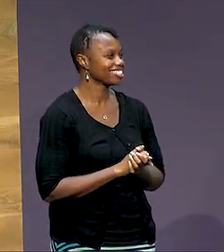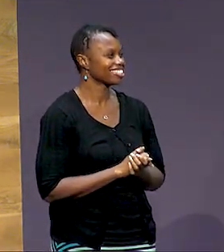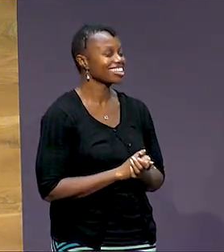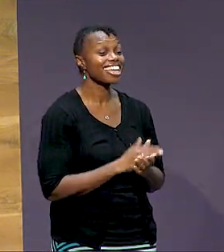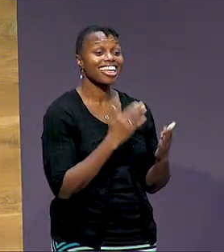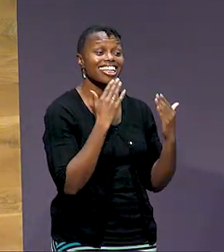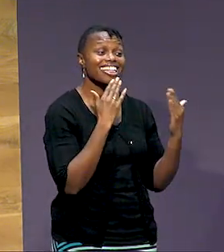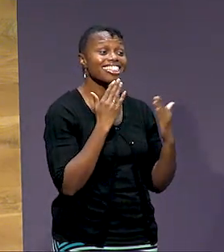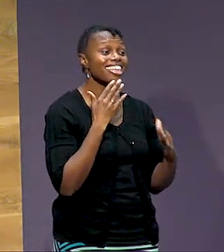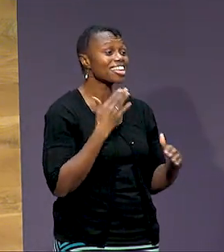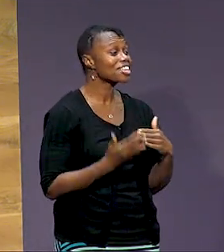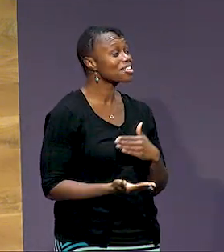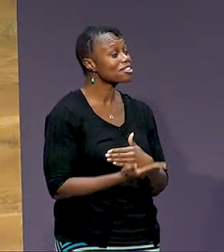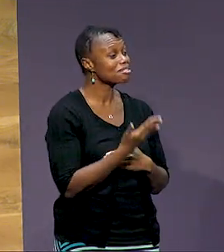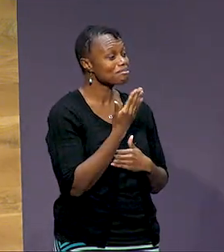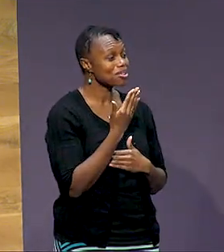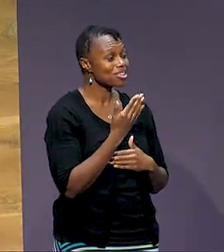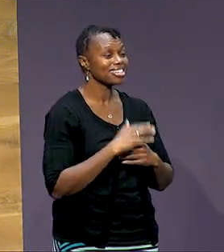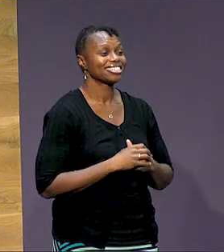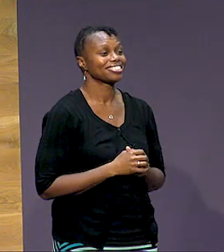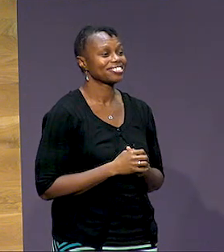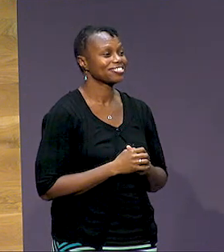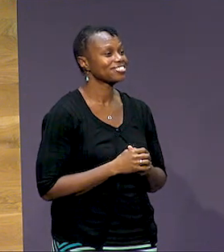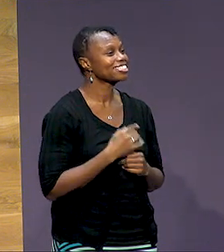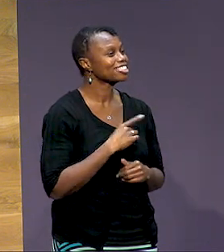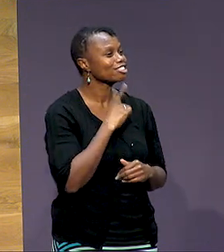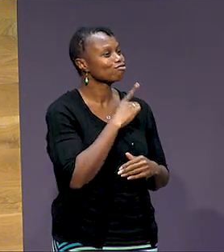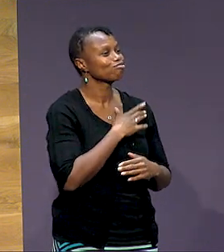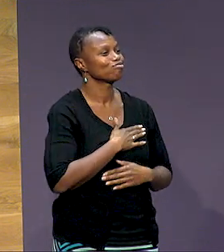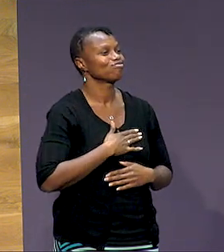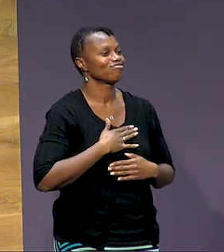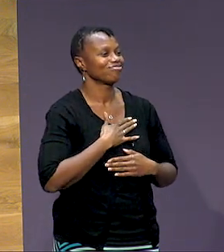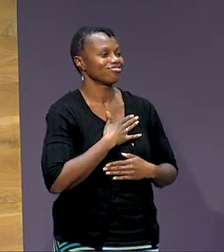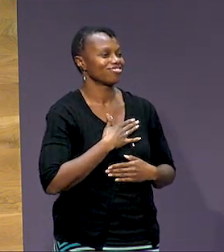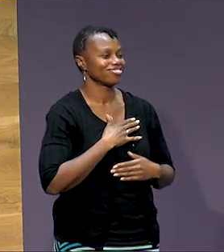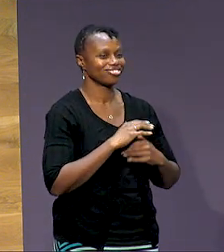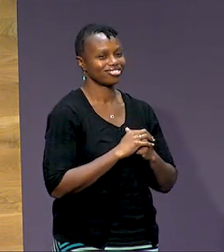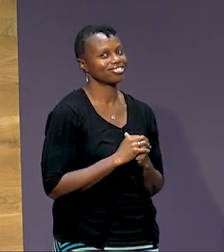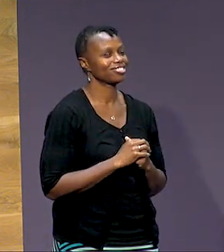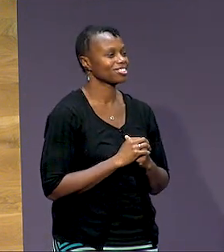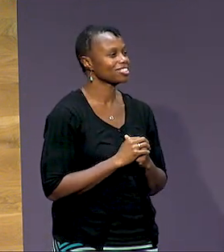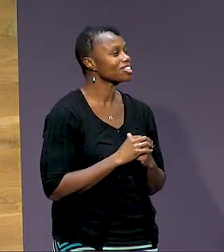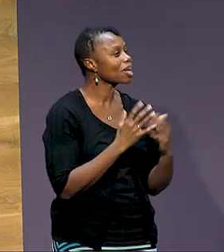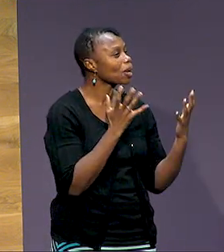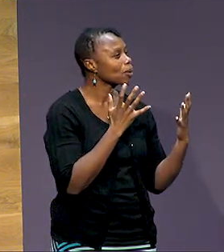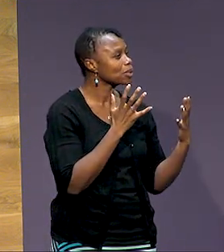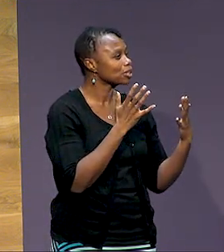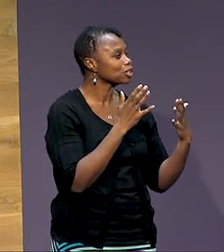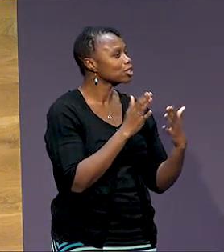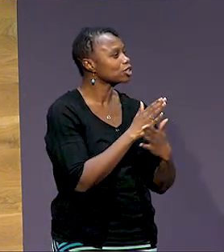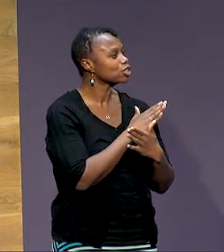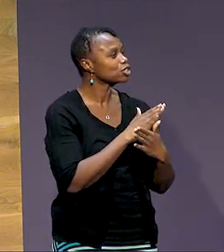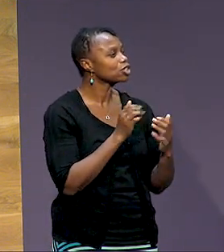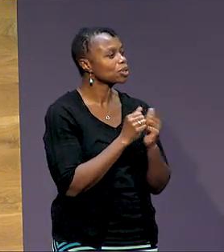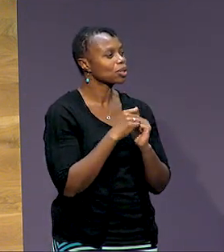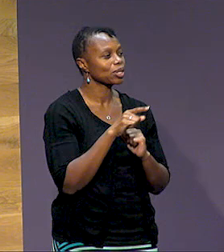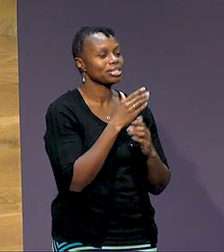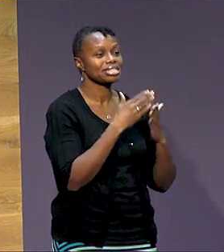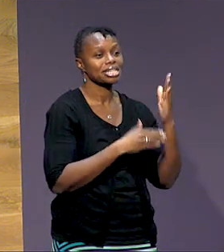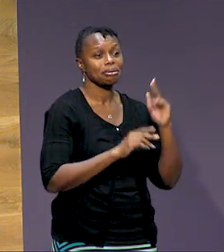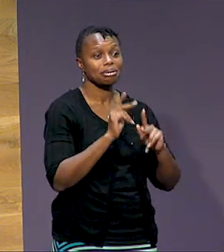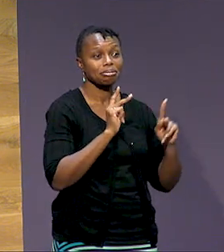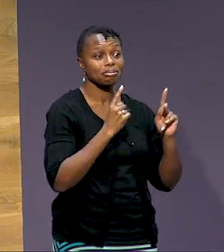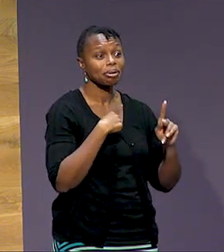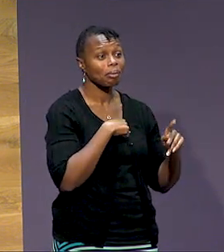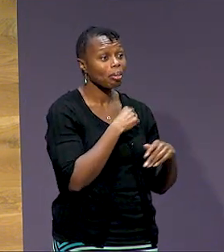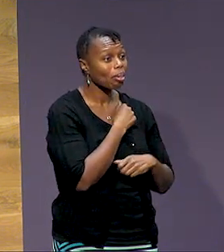Thank you. Good morning. It's my real pleasure to share with you some of these people that we